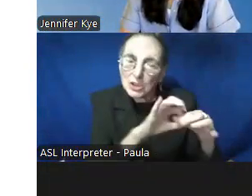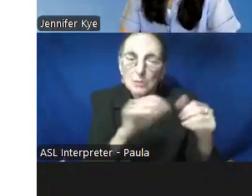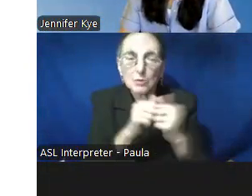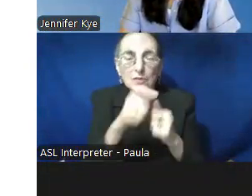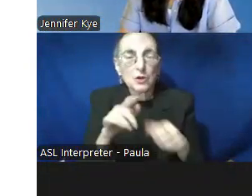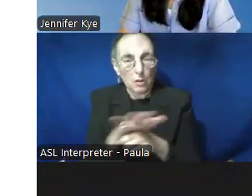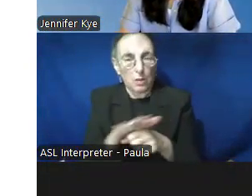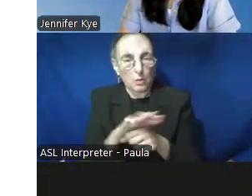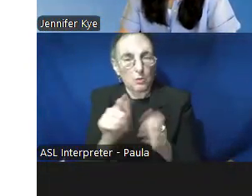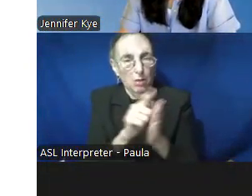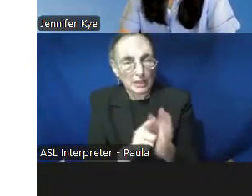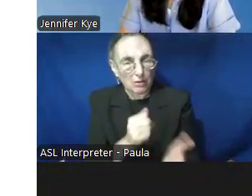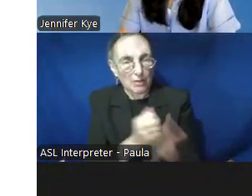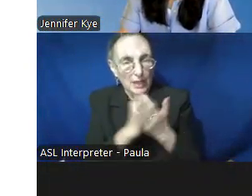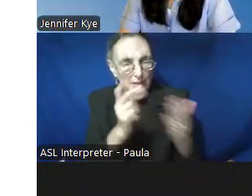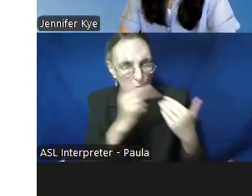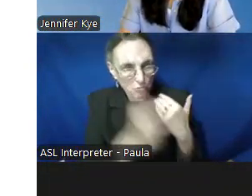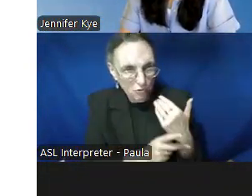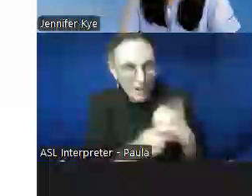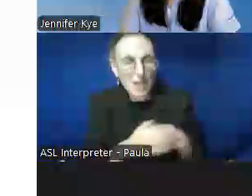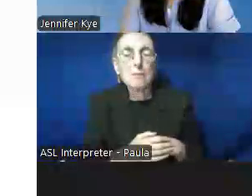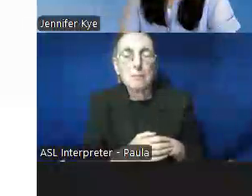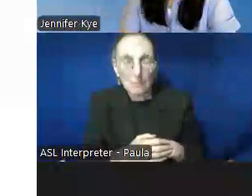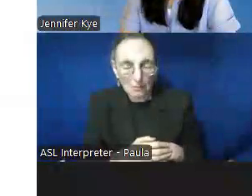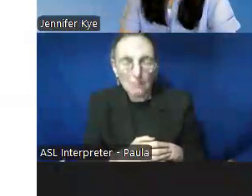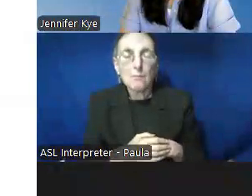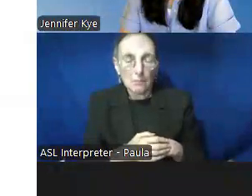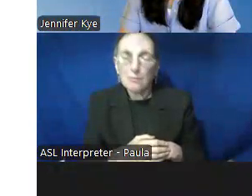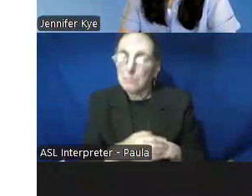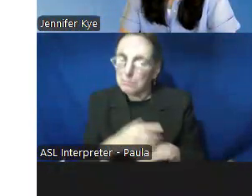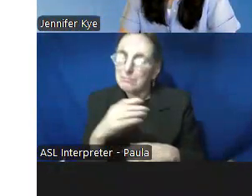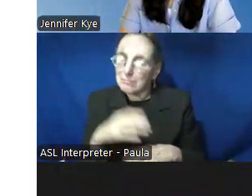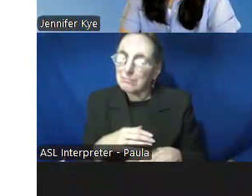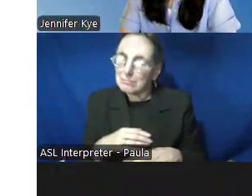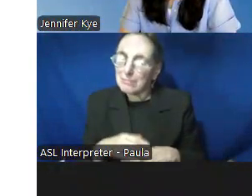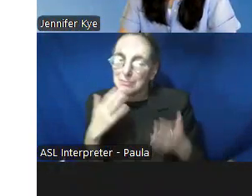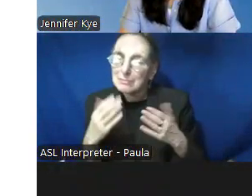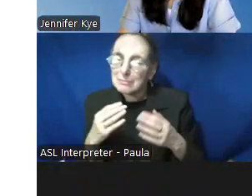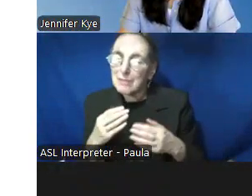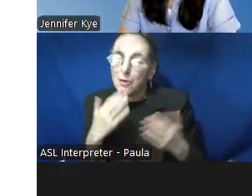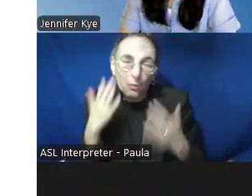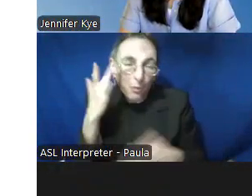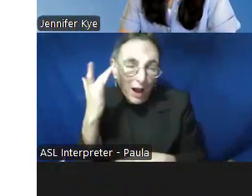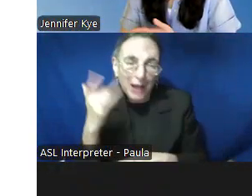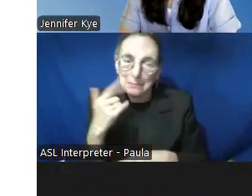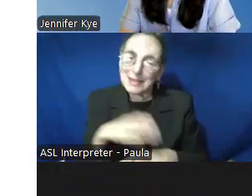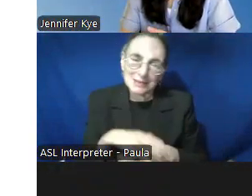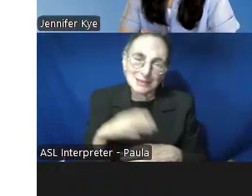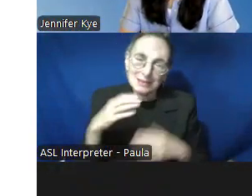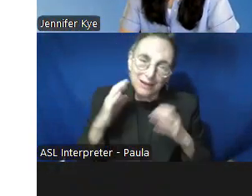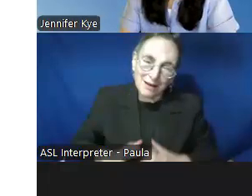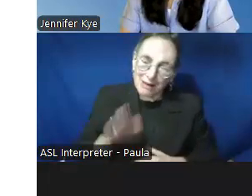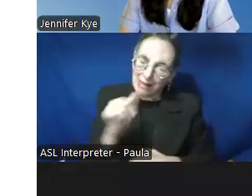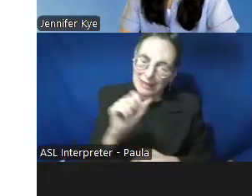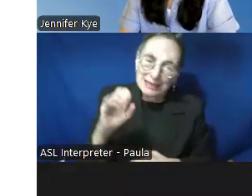because warm handoffs, they increase the likelihood that a client's case will be accepted. We all want to